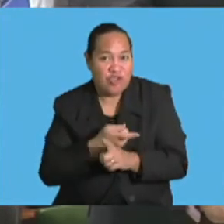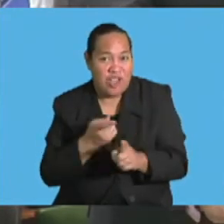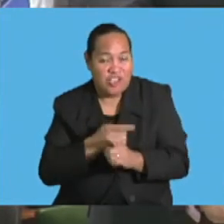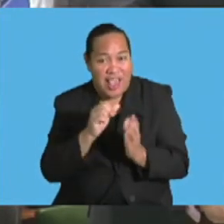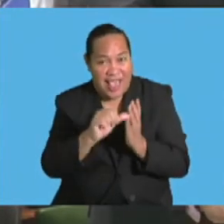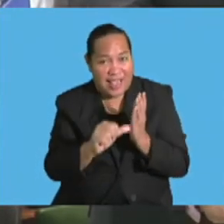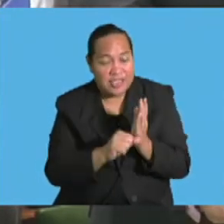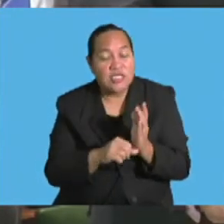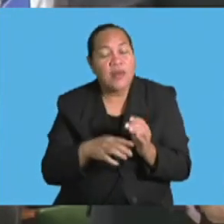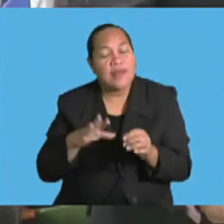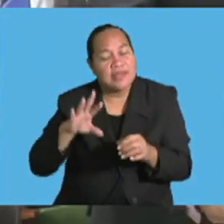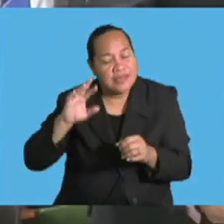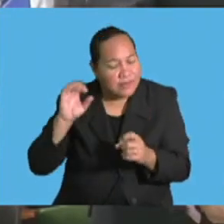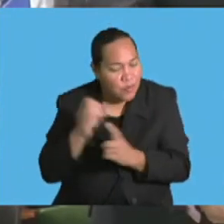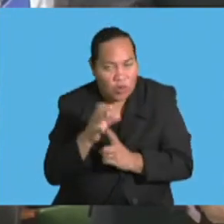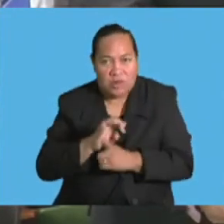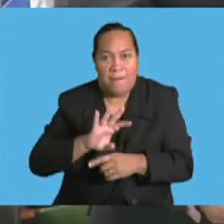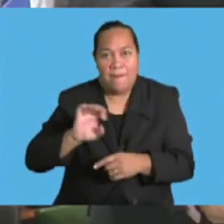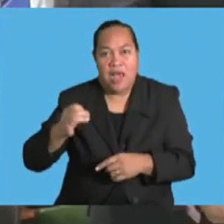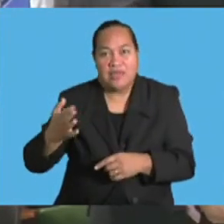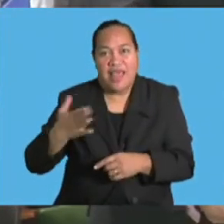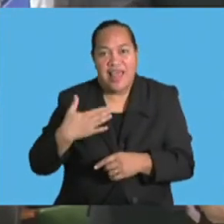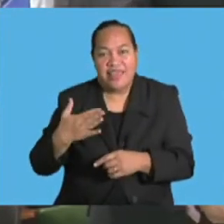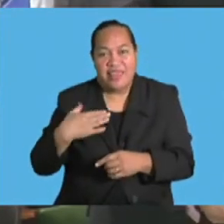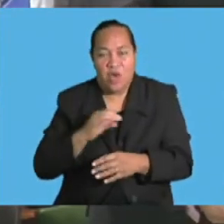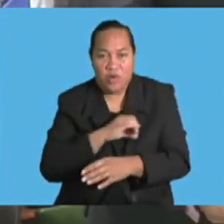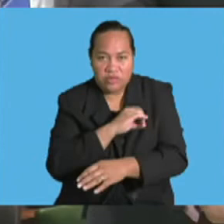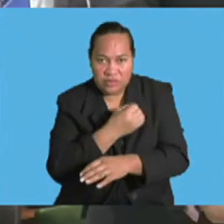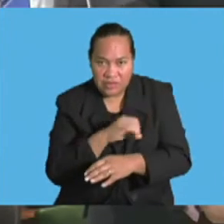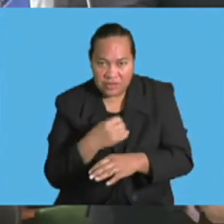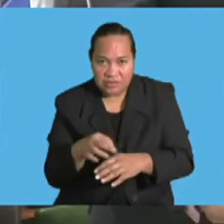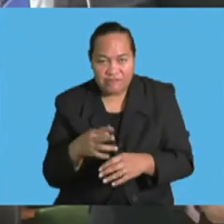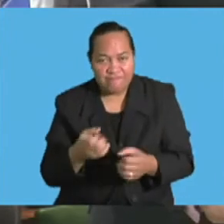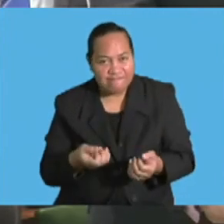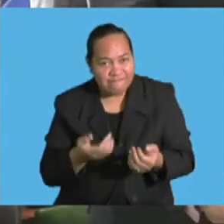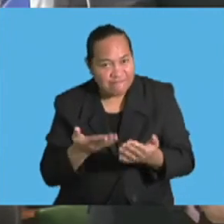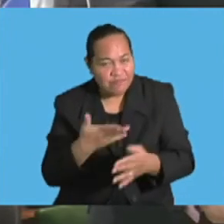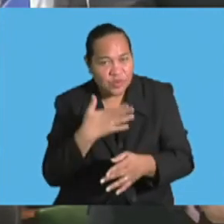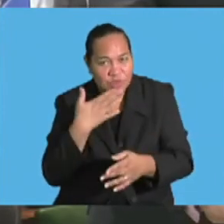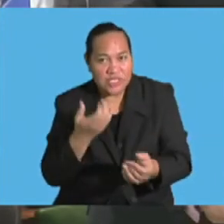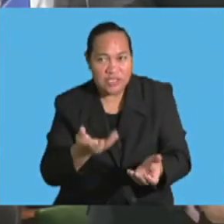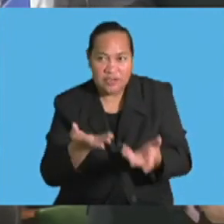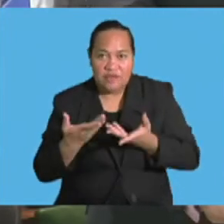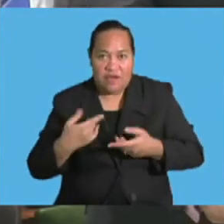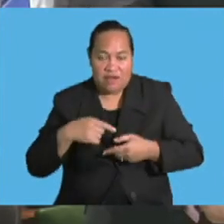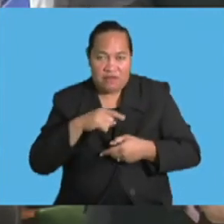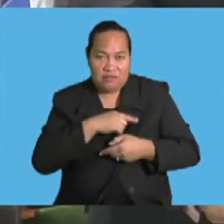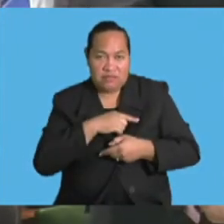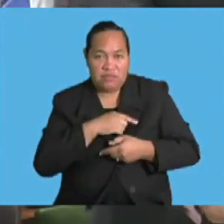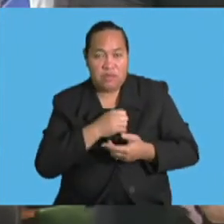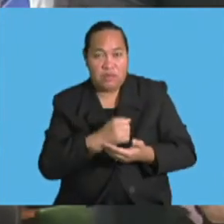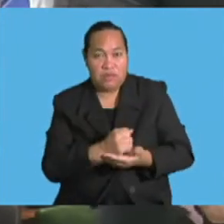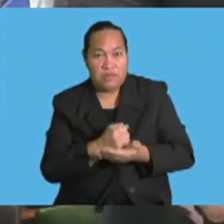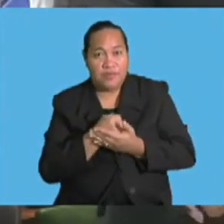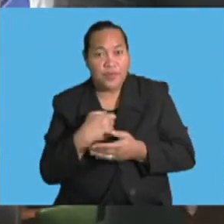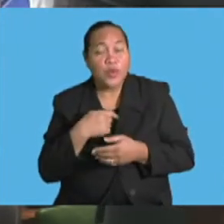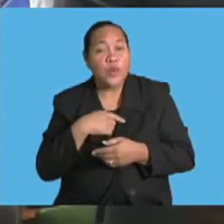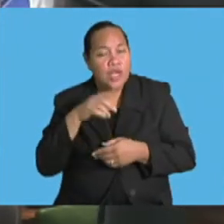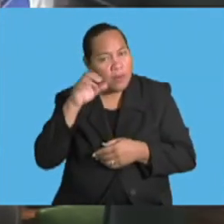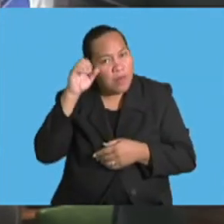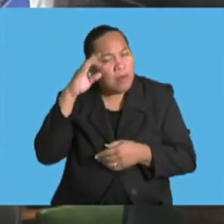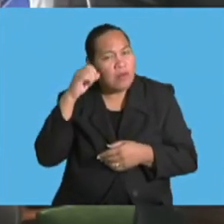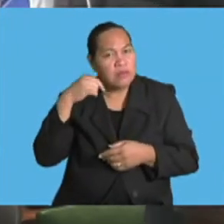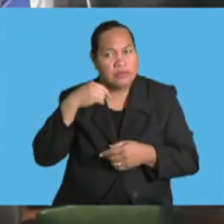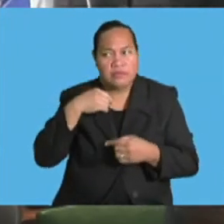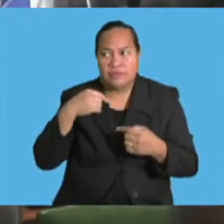for a healthy ocean to deliver a healthy climate. As the members would know, Mr. Speaker, sir, we made reference in the budget to the government's plan